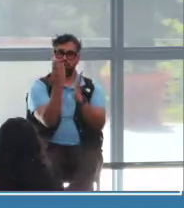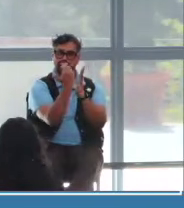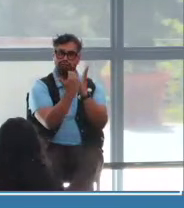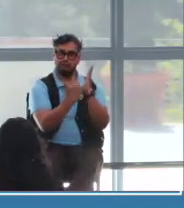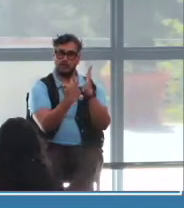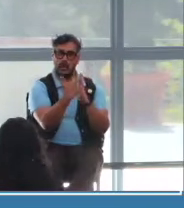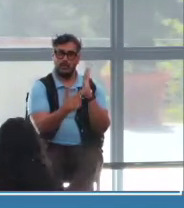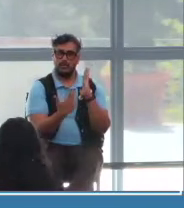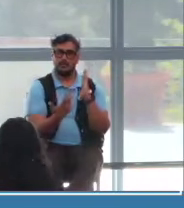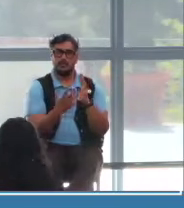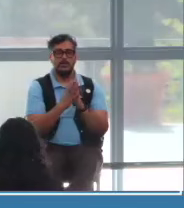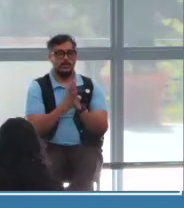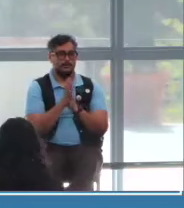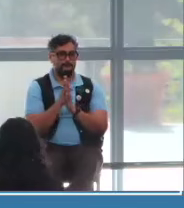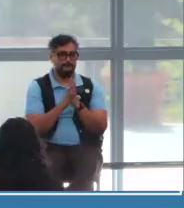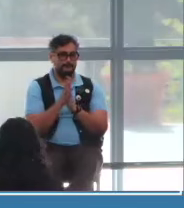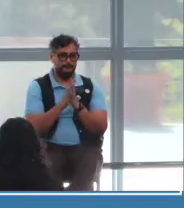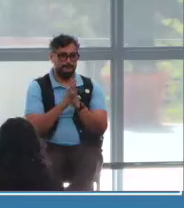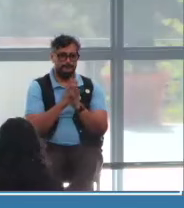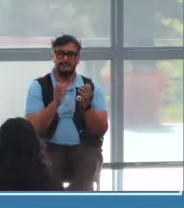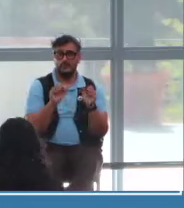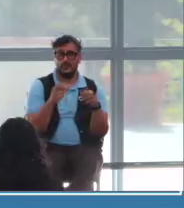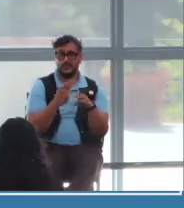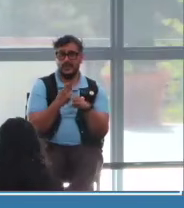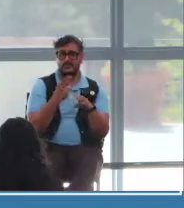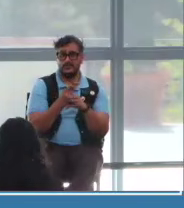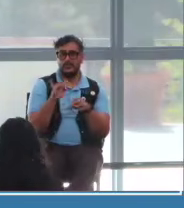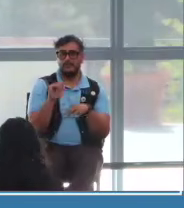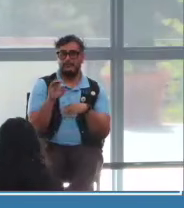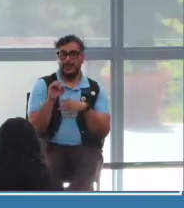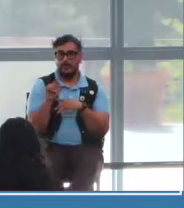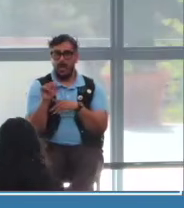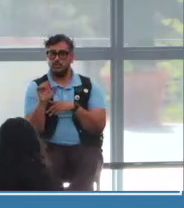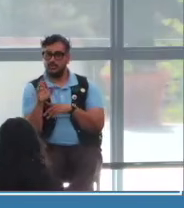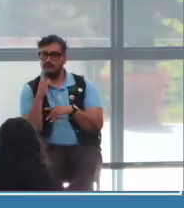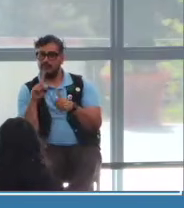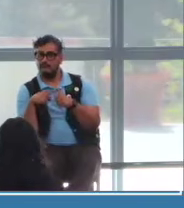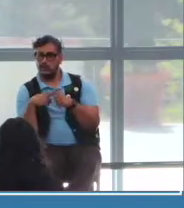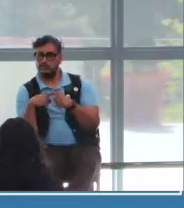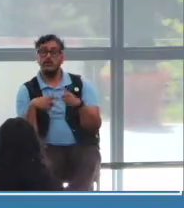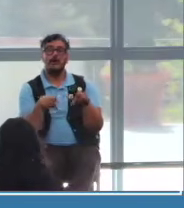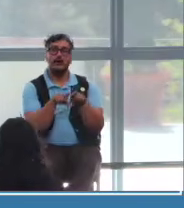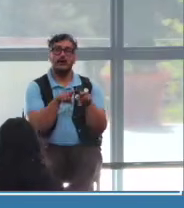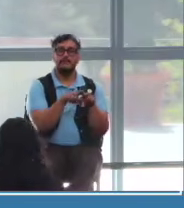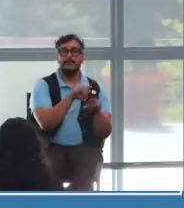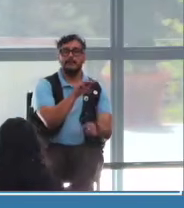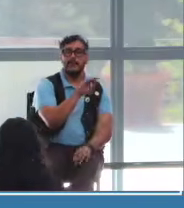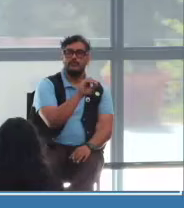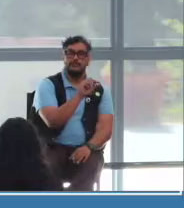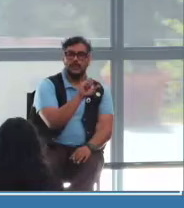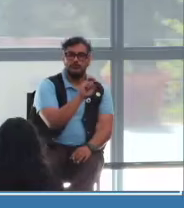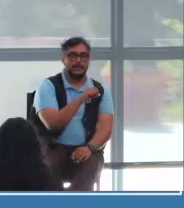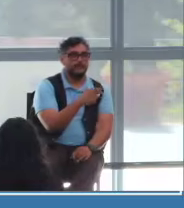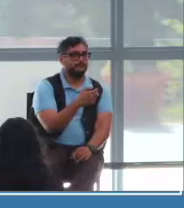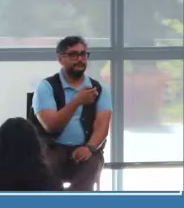we often we can use biologics as first line. We can also use mycophenolate,